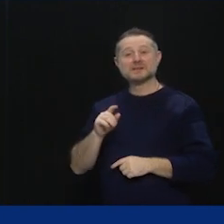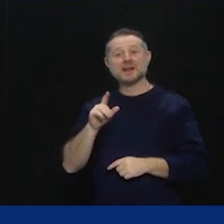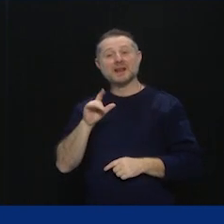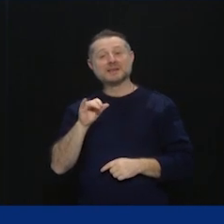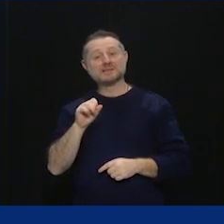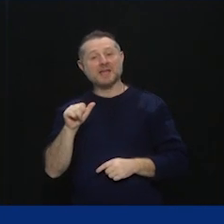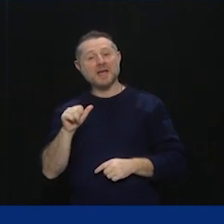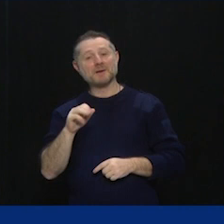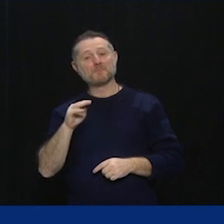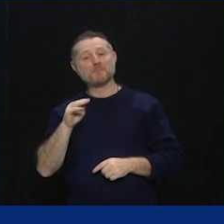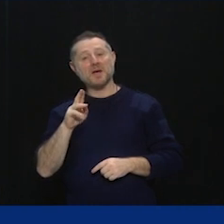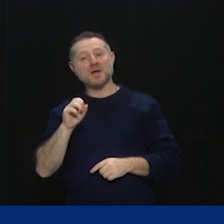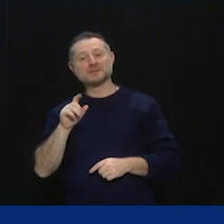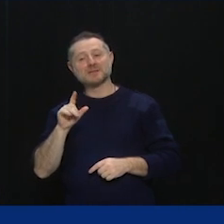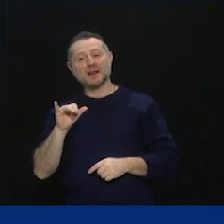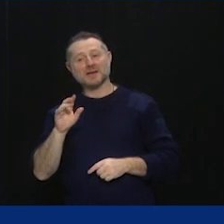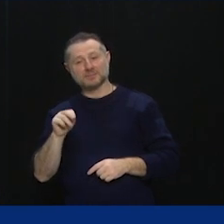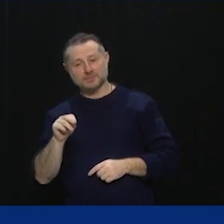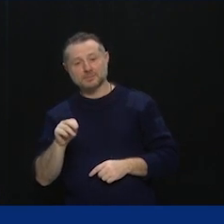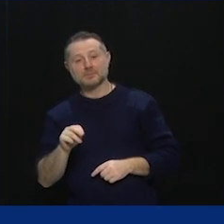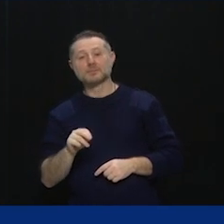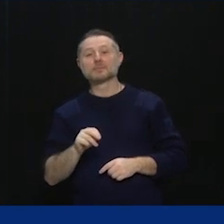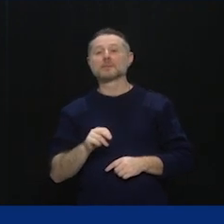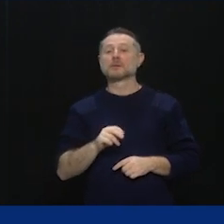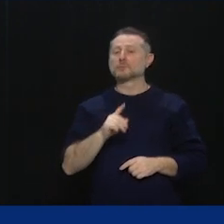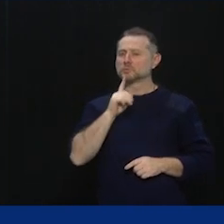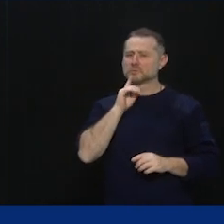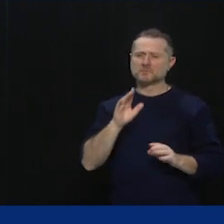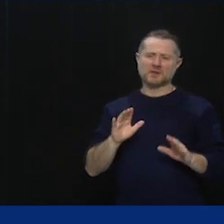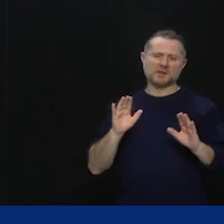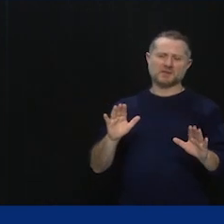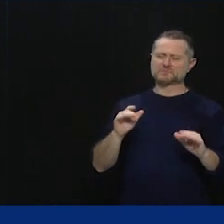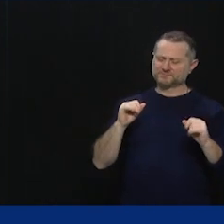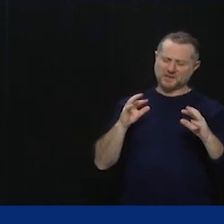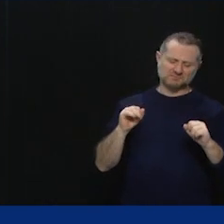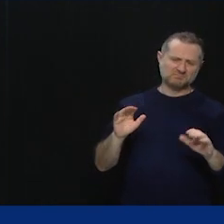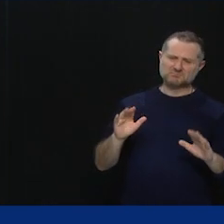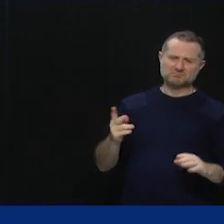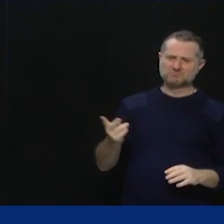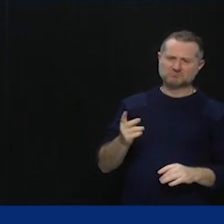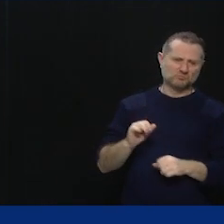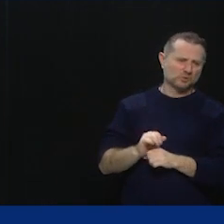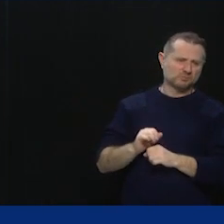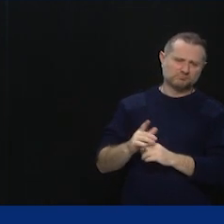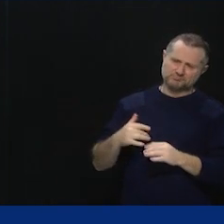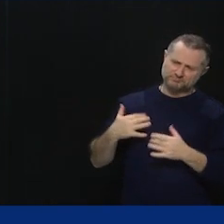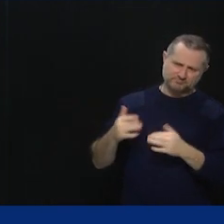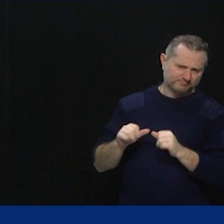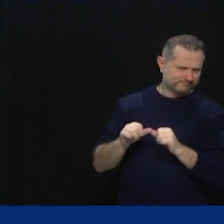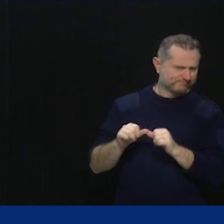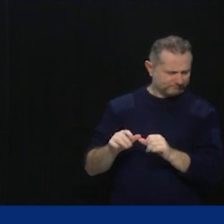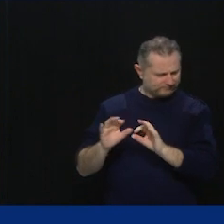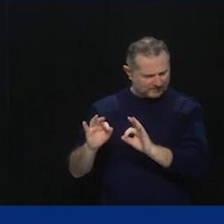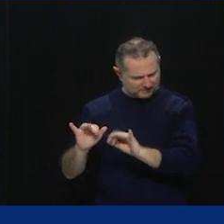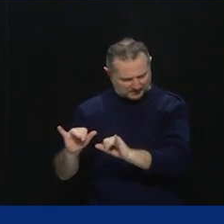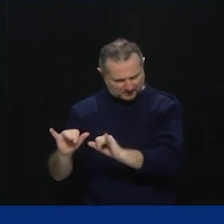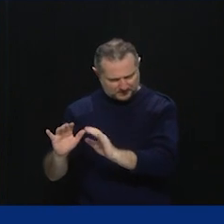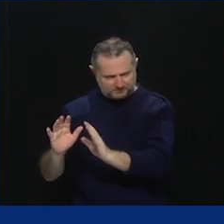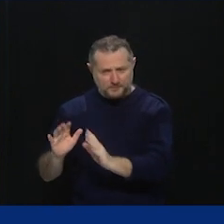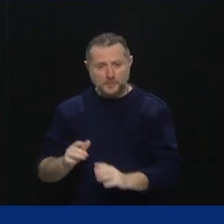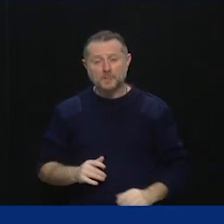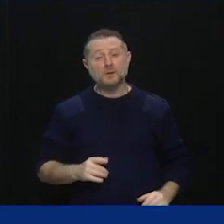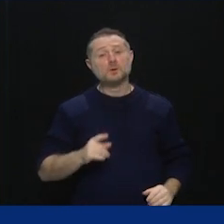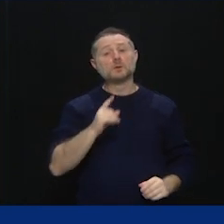fantastic to work with all the way through this process, continue to be fantastic to work with. Now, our next speaker, since he first came to